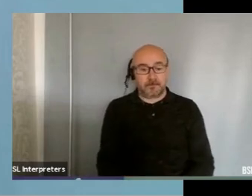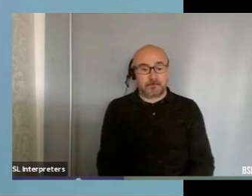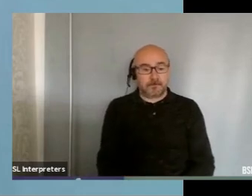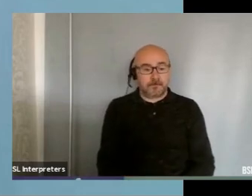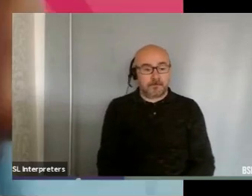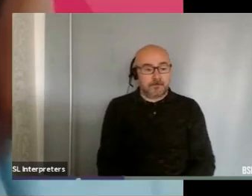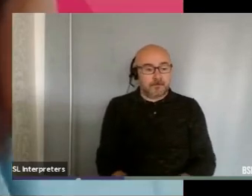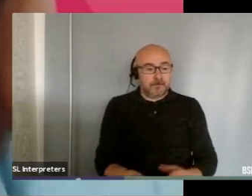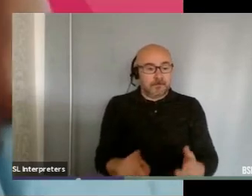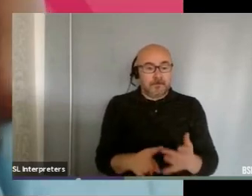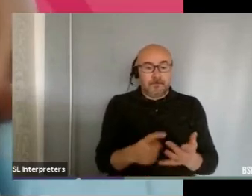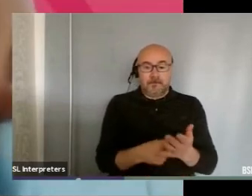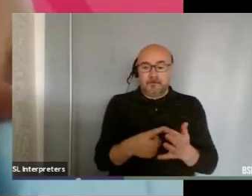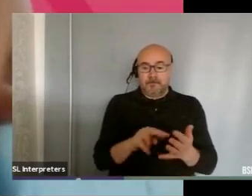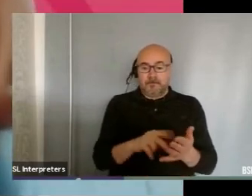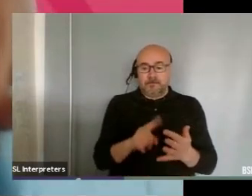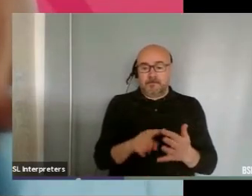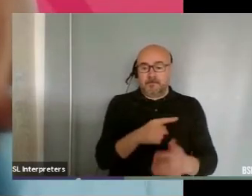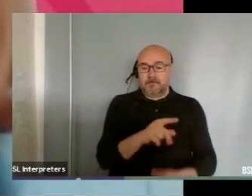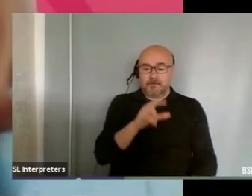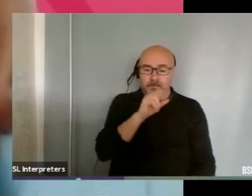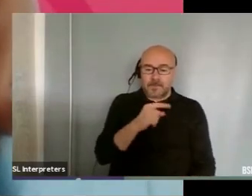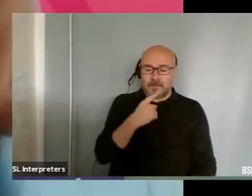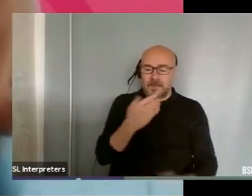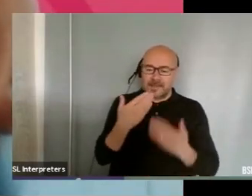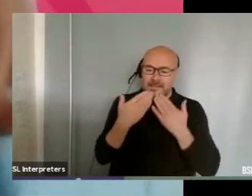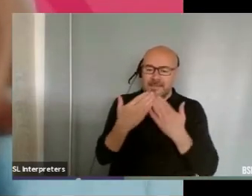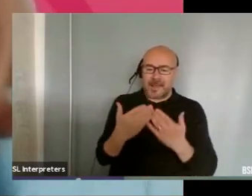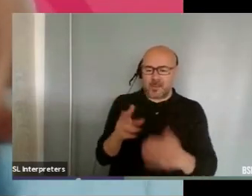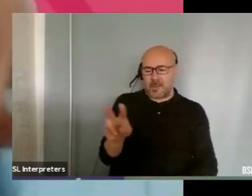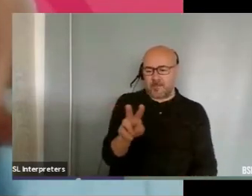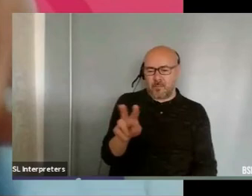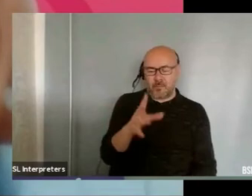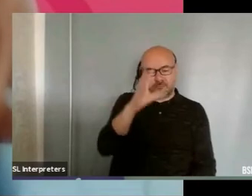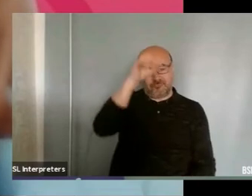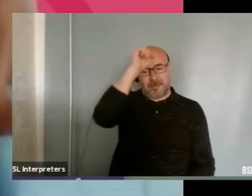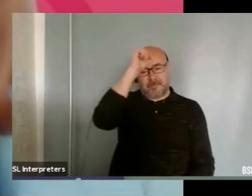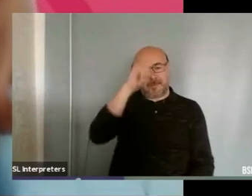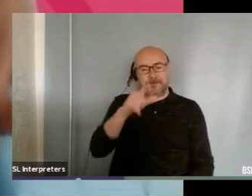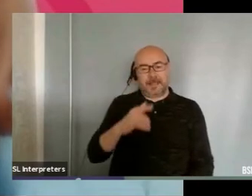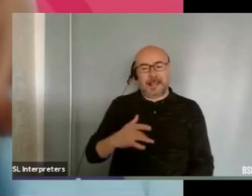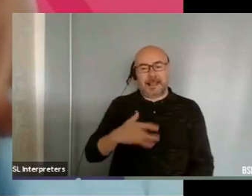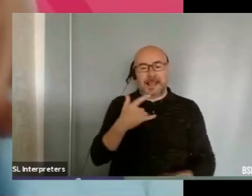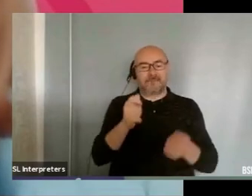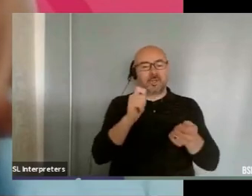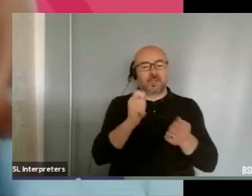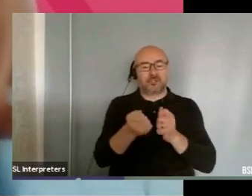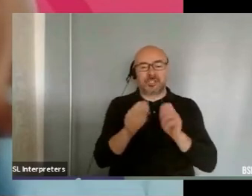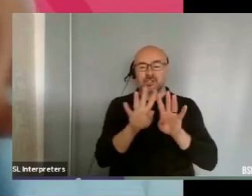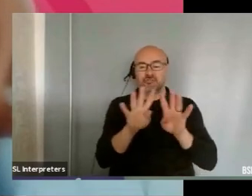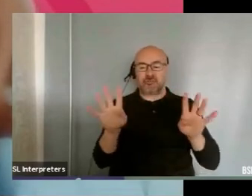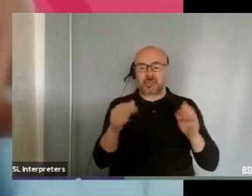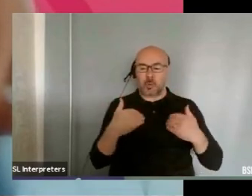Thanks to both of you. And it kind of reminds me of when we were doing the business case for Life Changes Trust, and we sort of